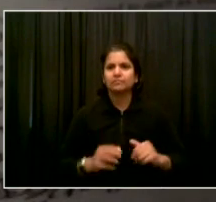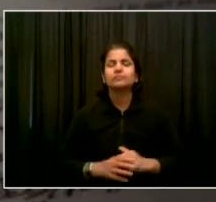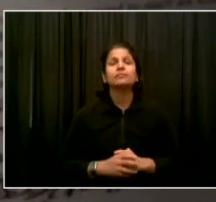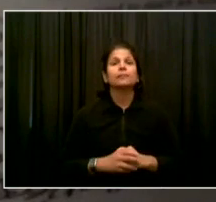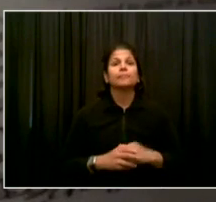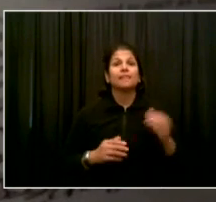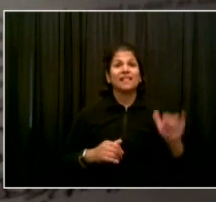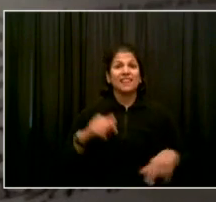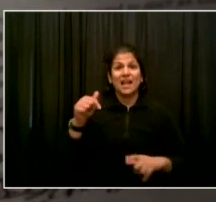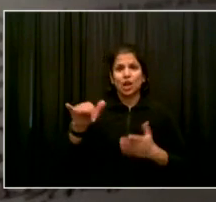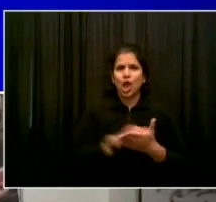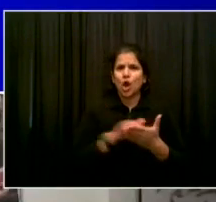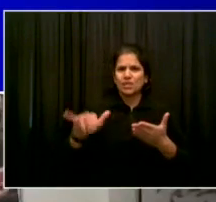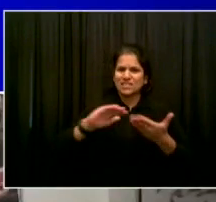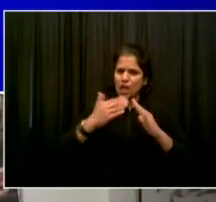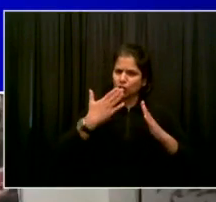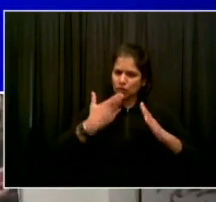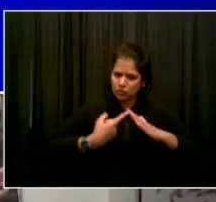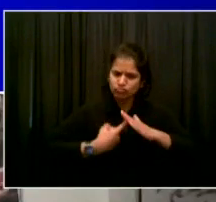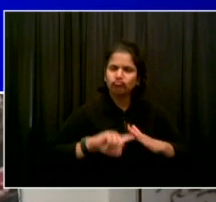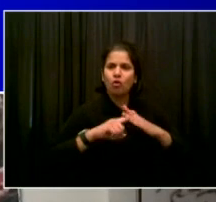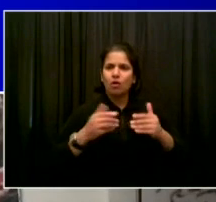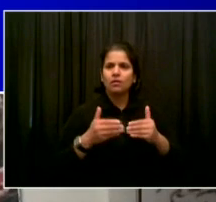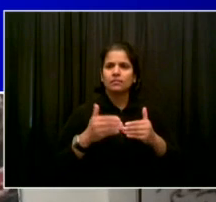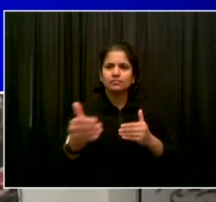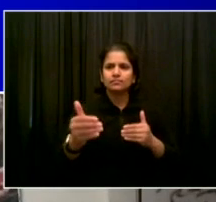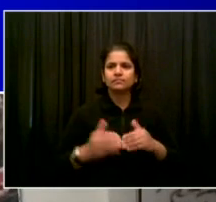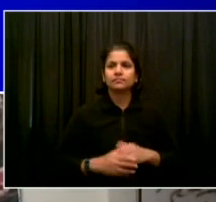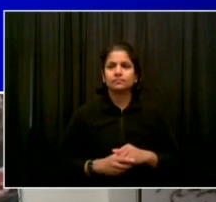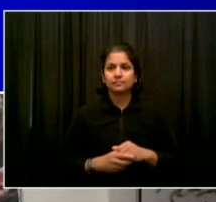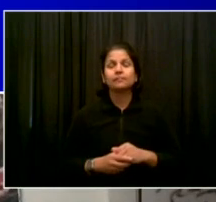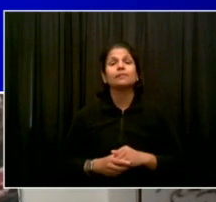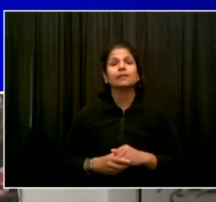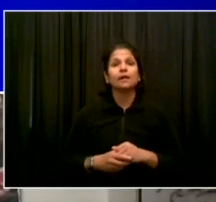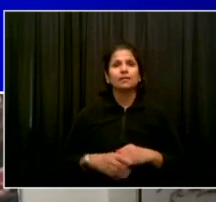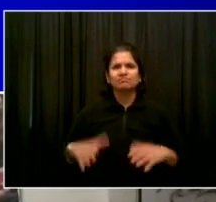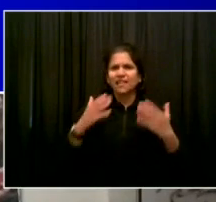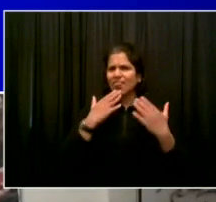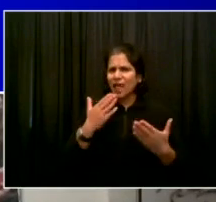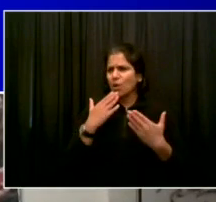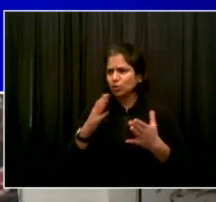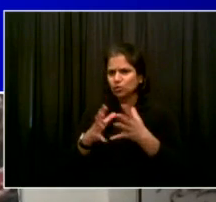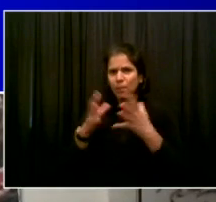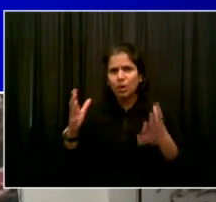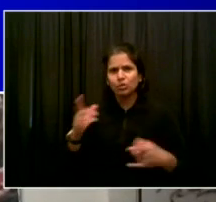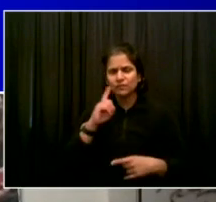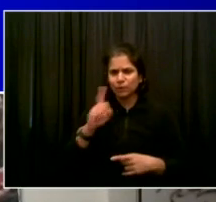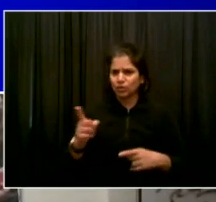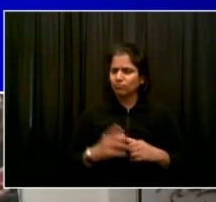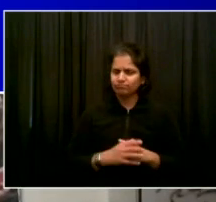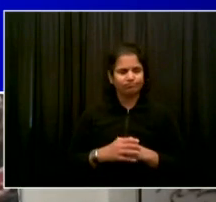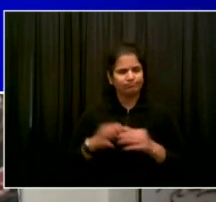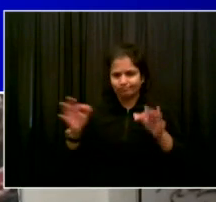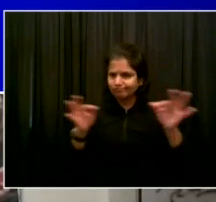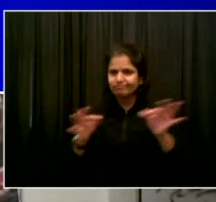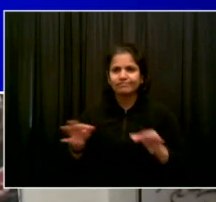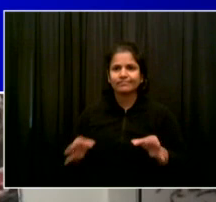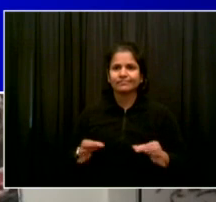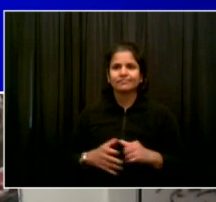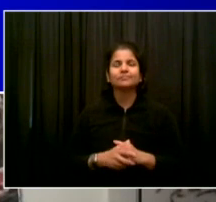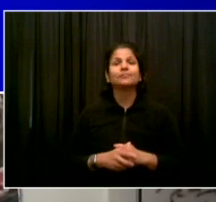it begins in New York. Thank you so much, Bill. And Bill, you know what? Every single thing you called on us to